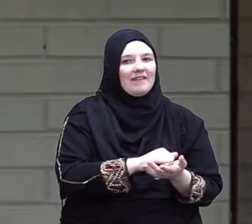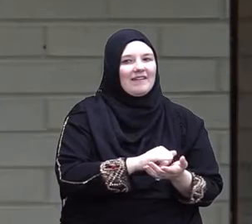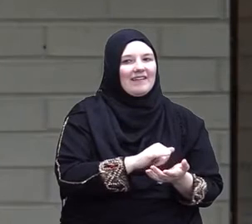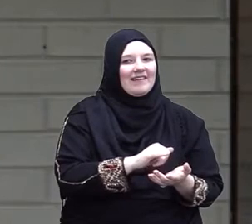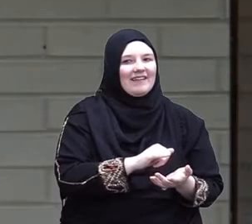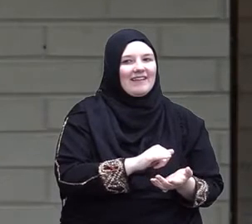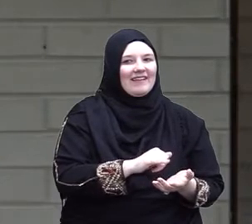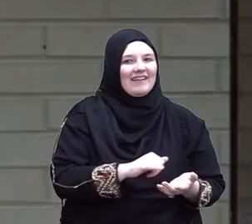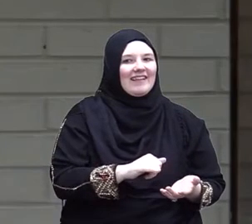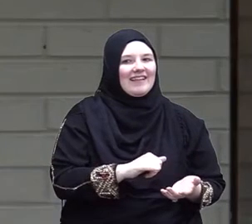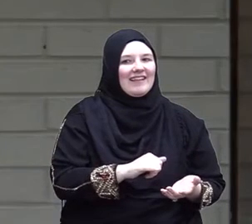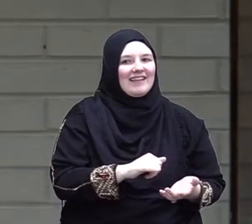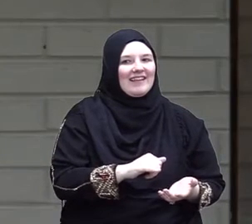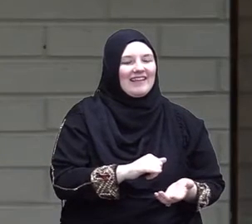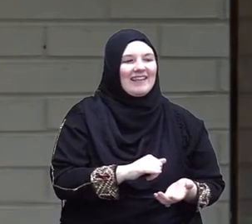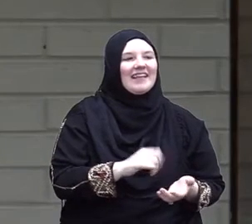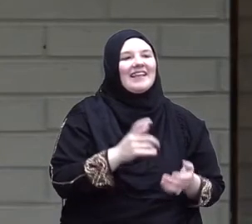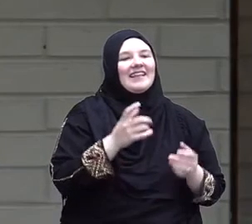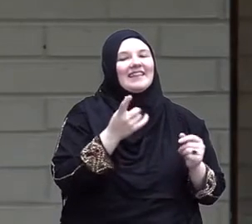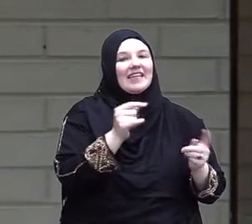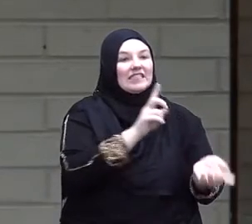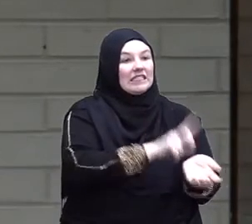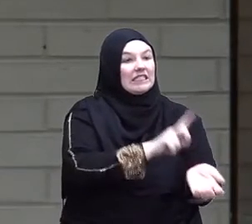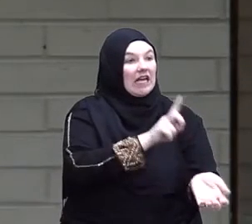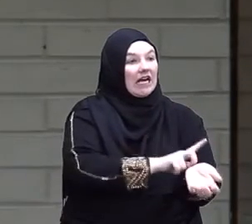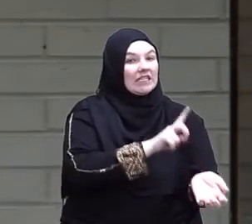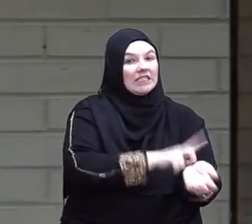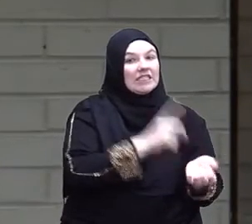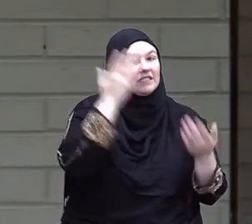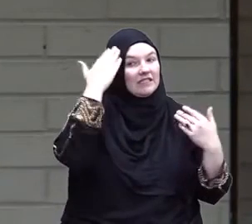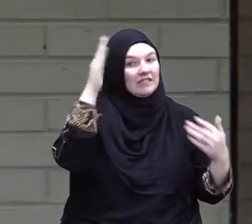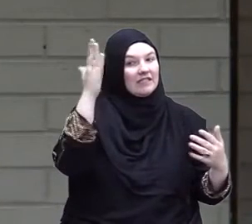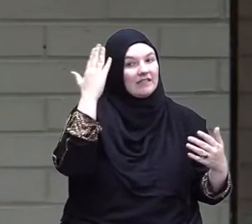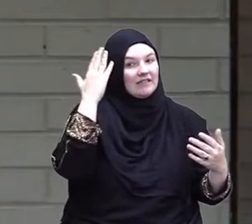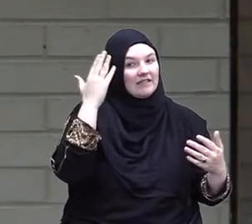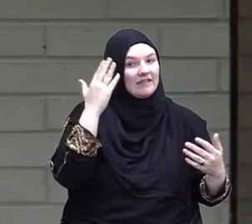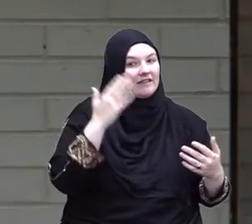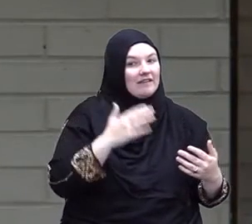this creature could be, something they did not think about.